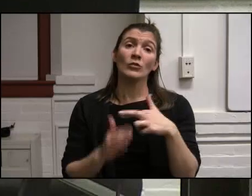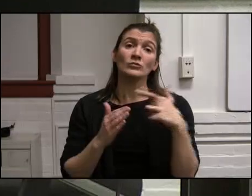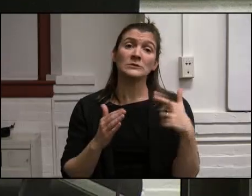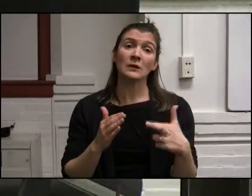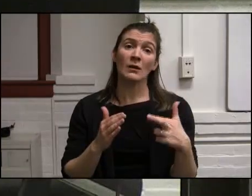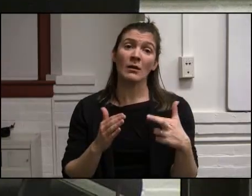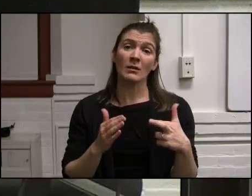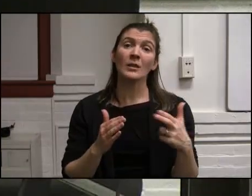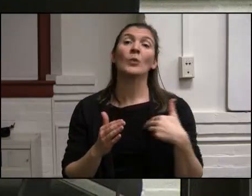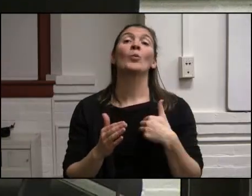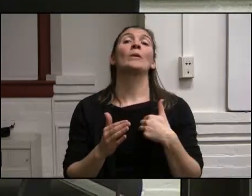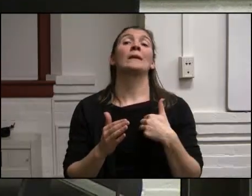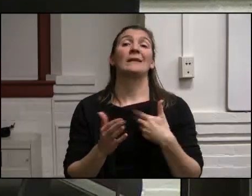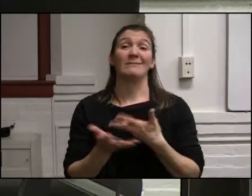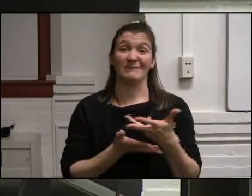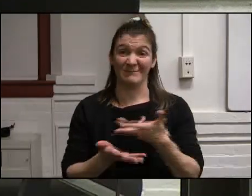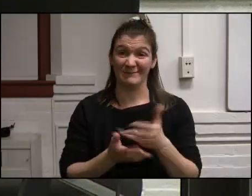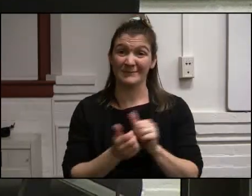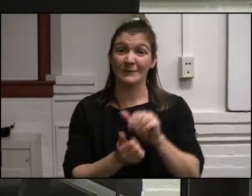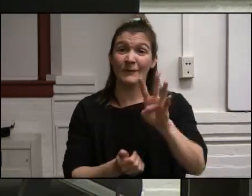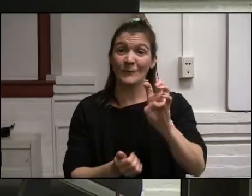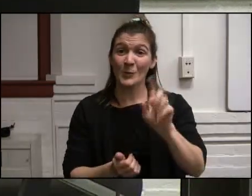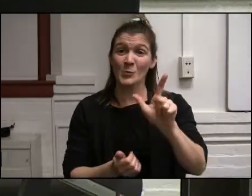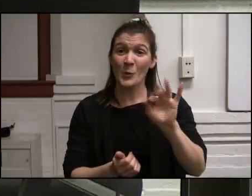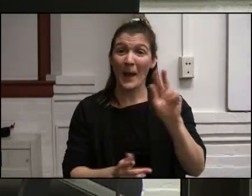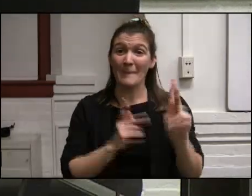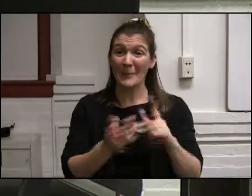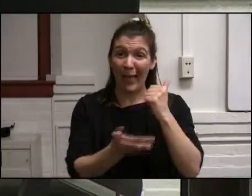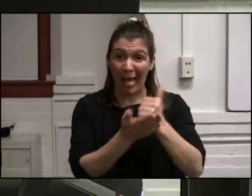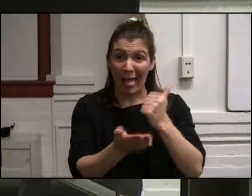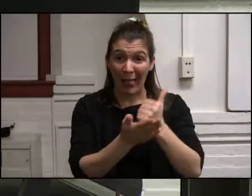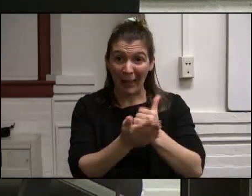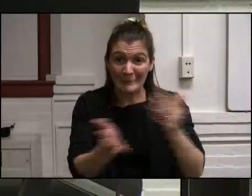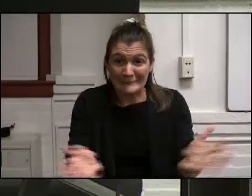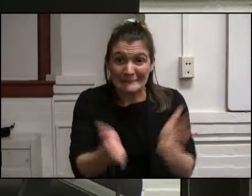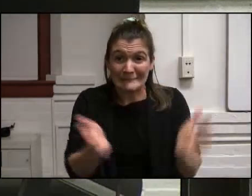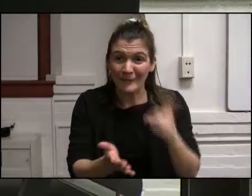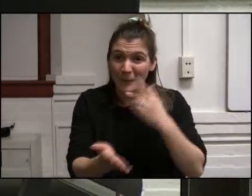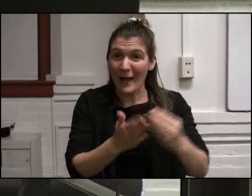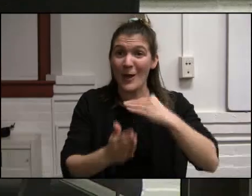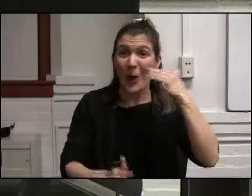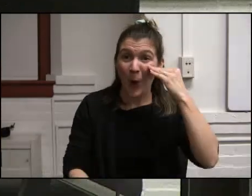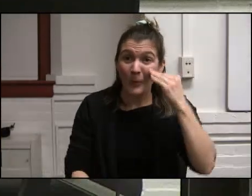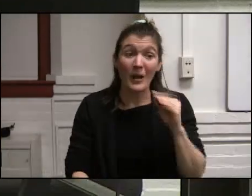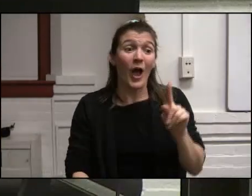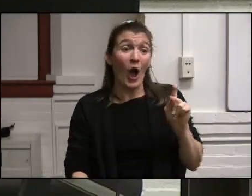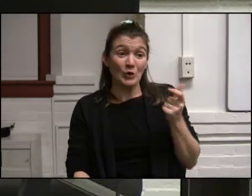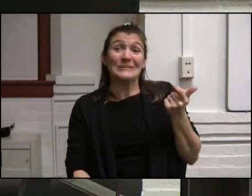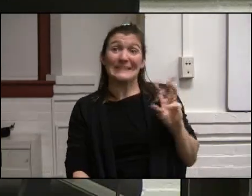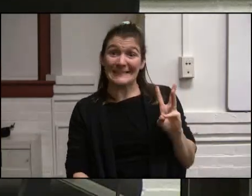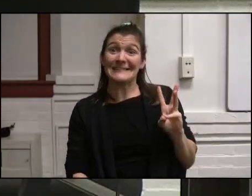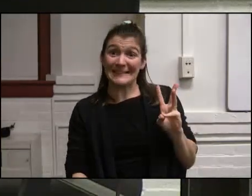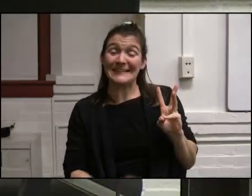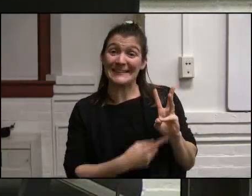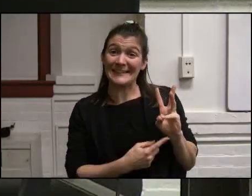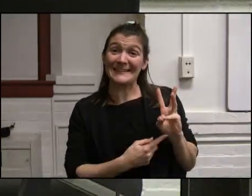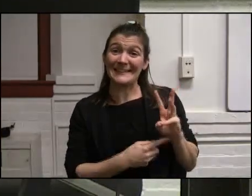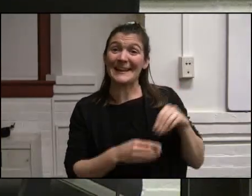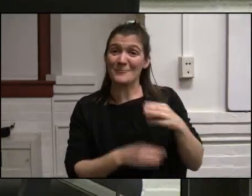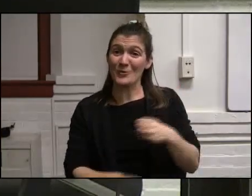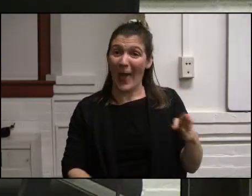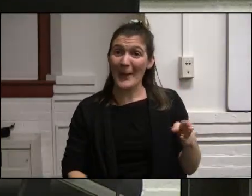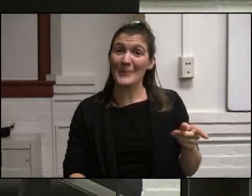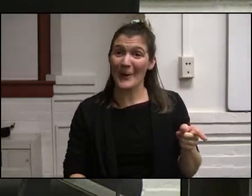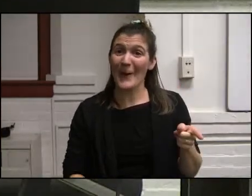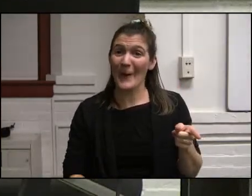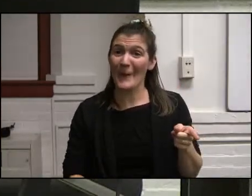We've counseled 429 people over the period. 116 of those are in